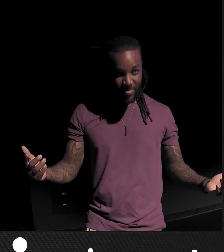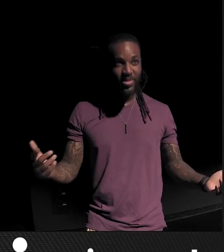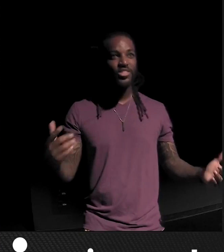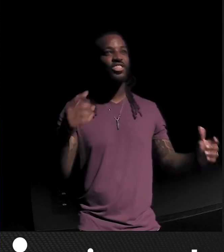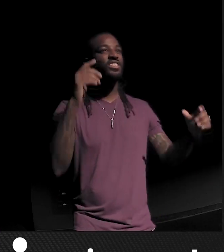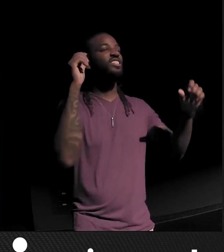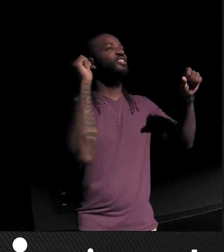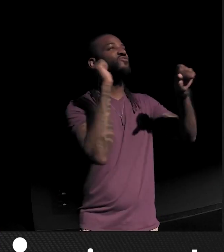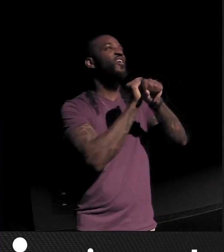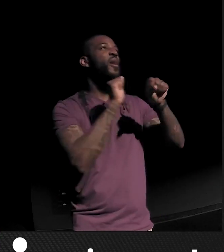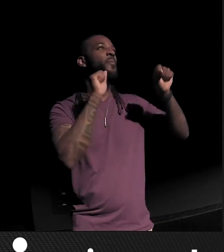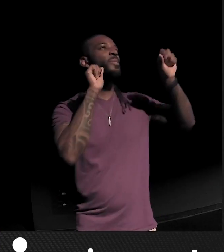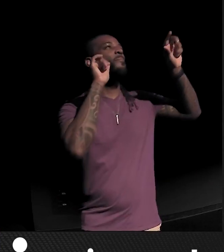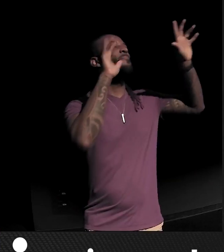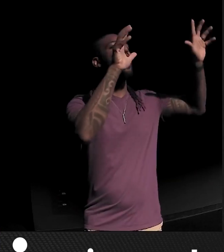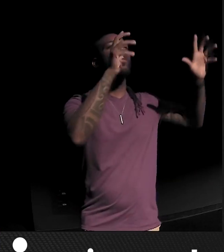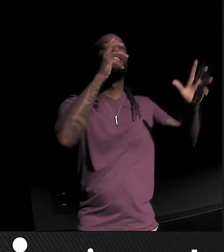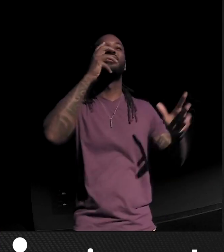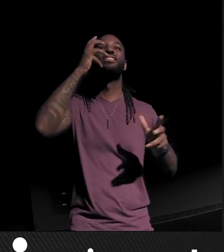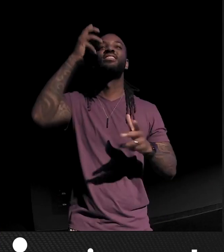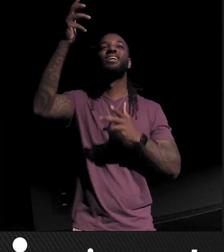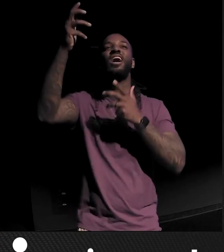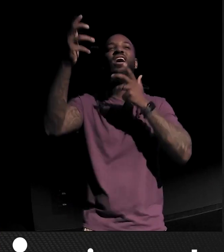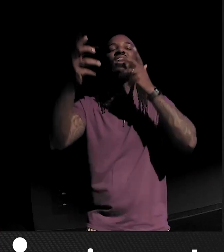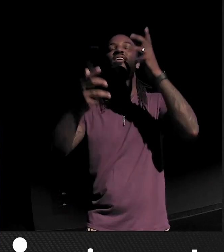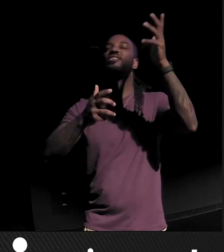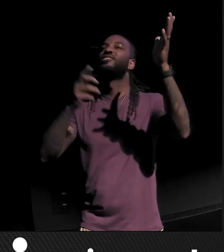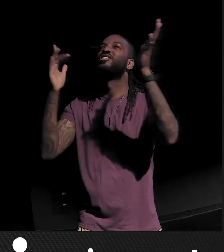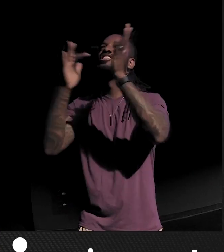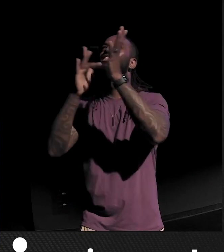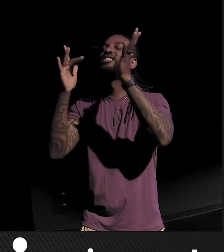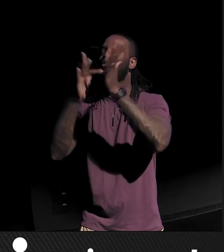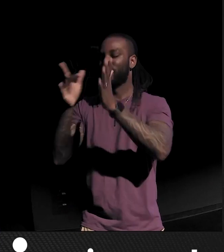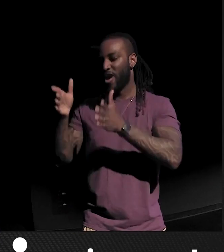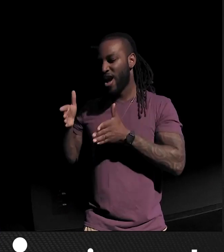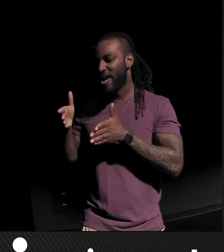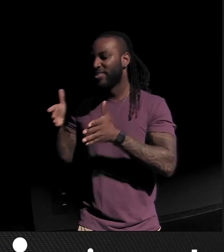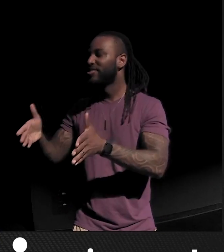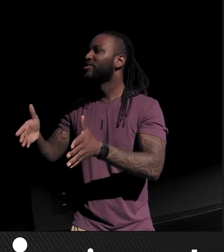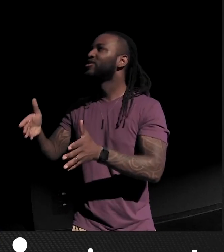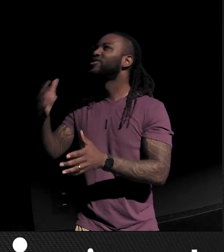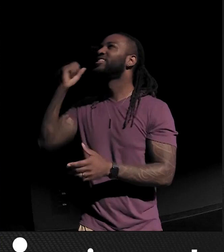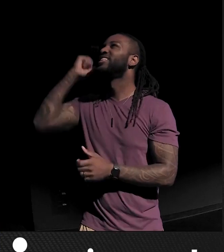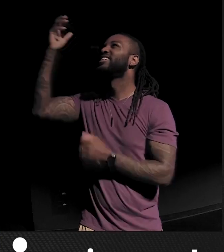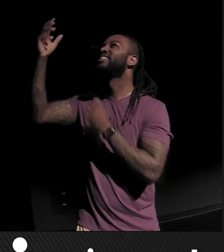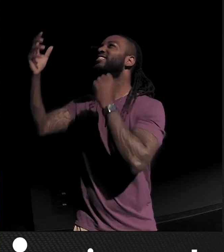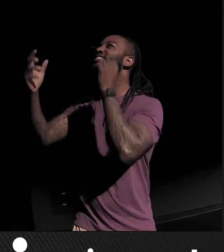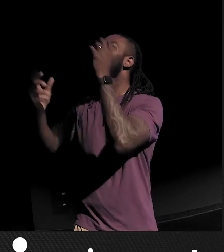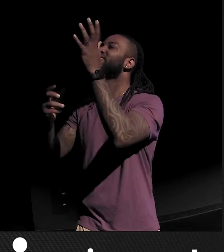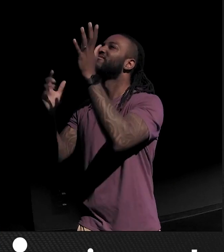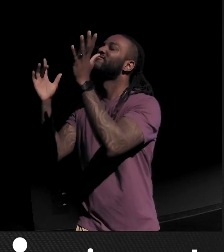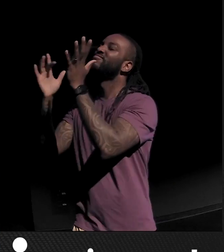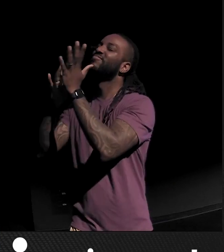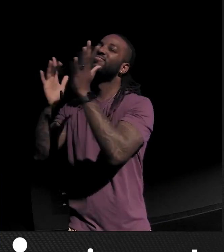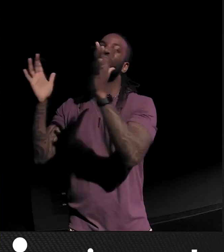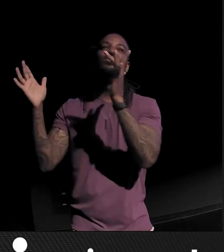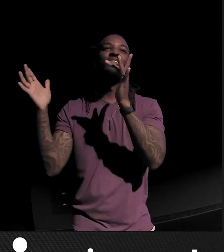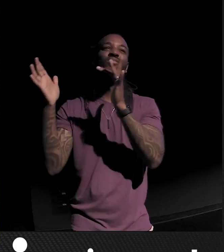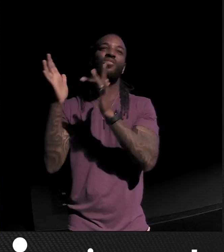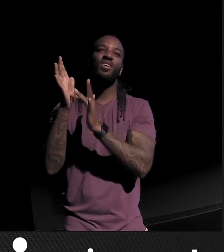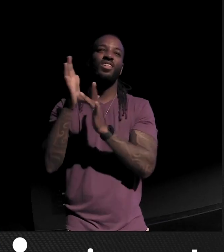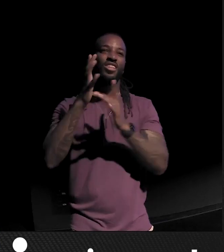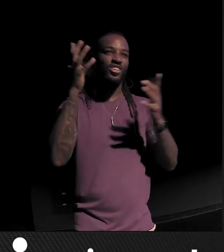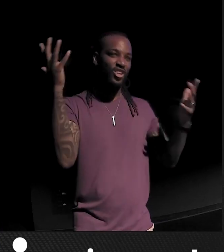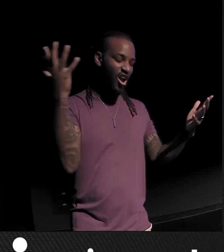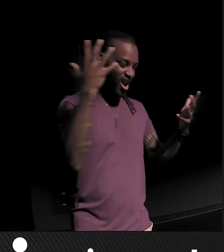Shout Jesus from the mountains, Jesus in the streams, Jesus